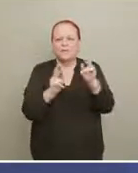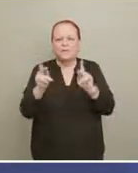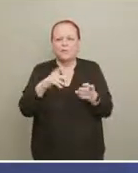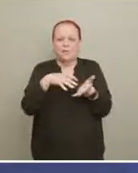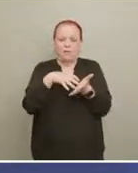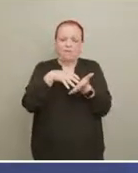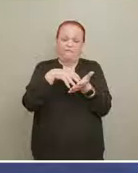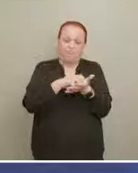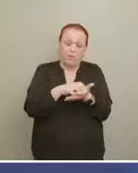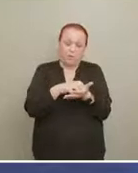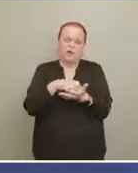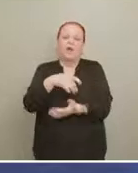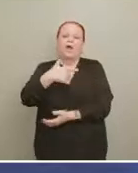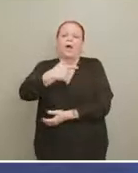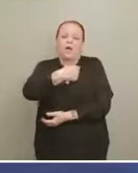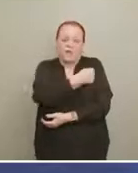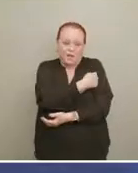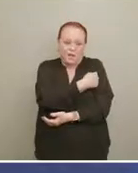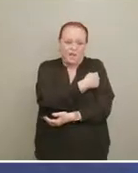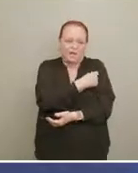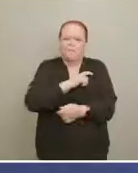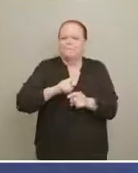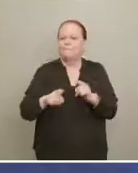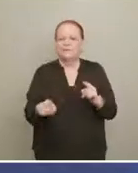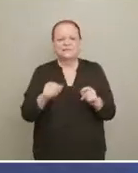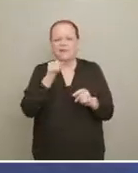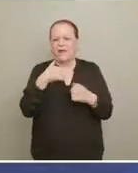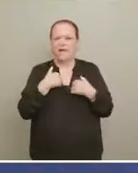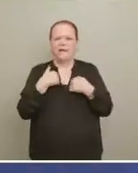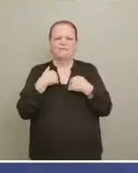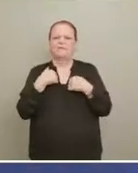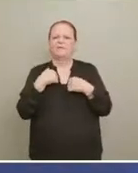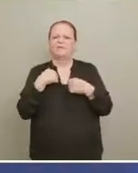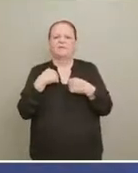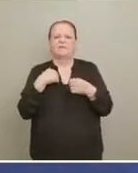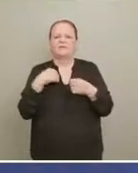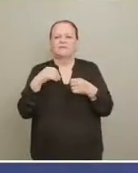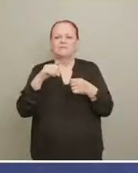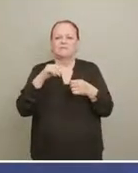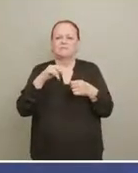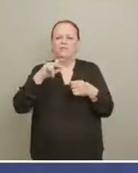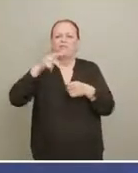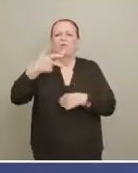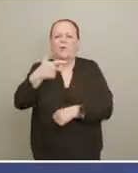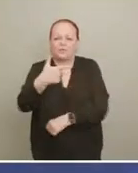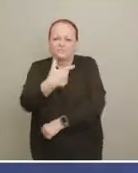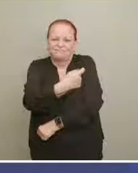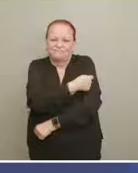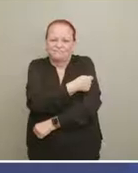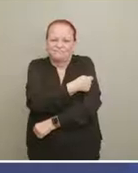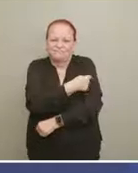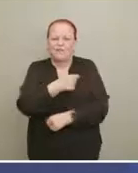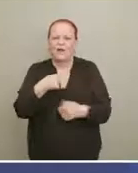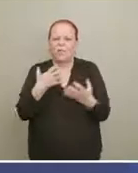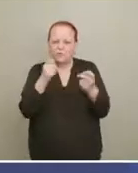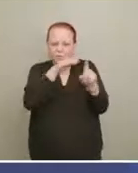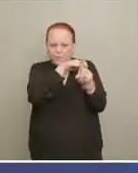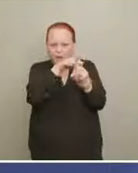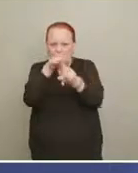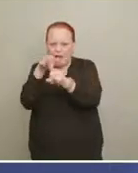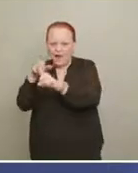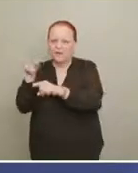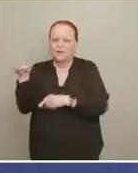fully vaccinated but did not have a chance to get their booster. I still remind people back to the case